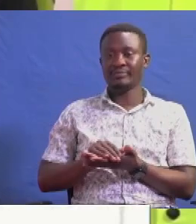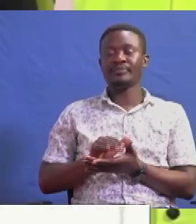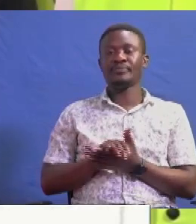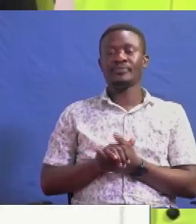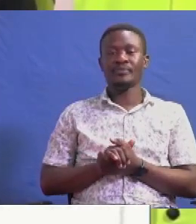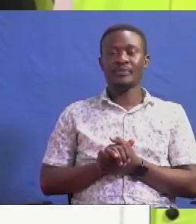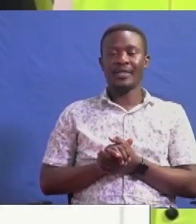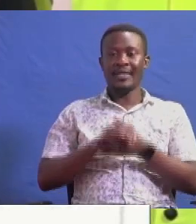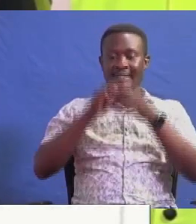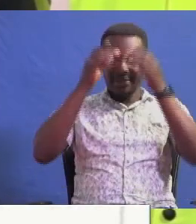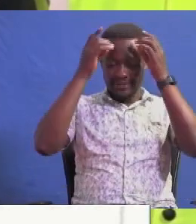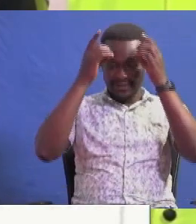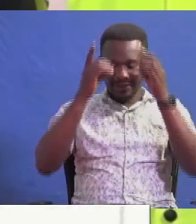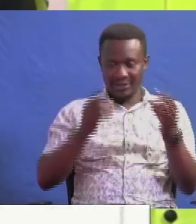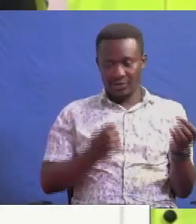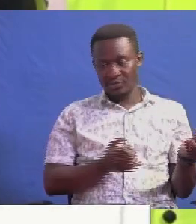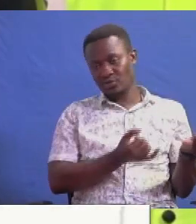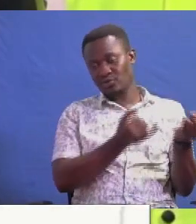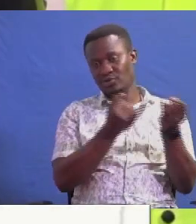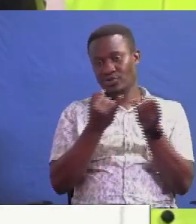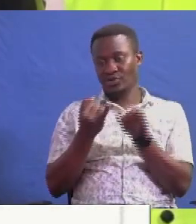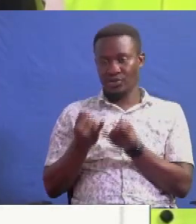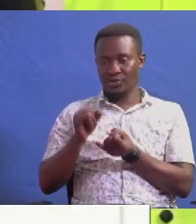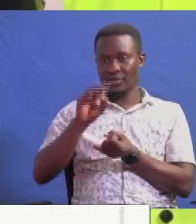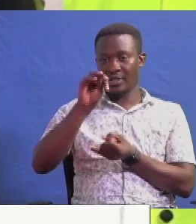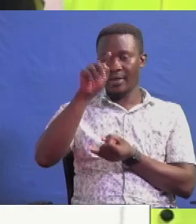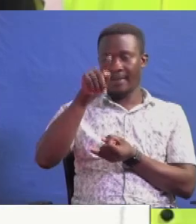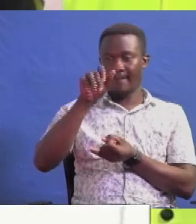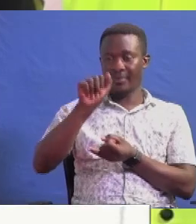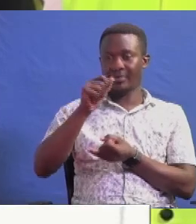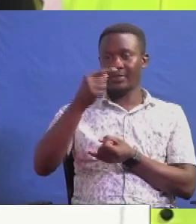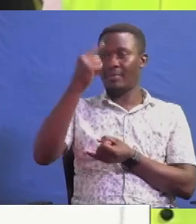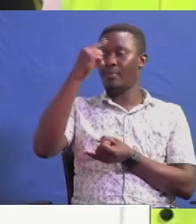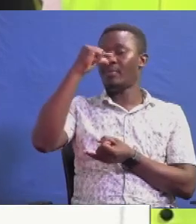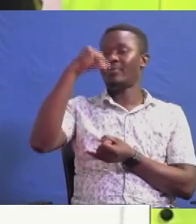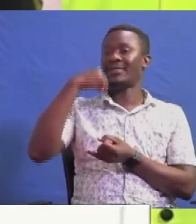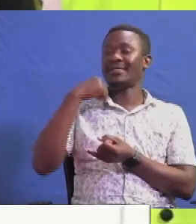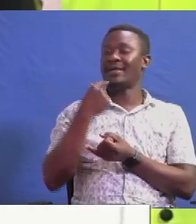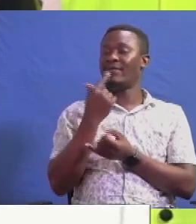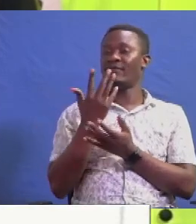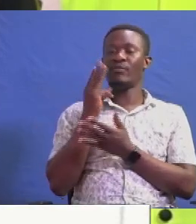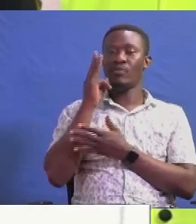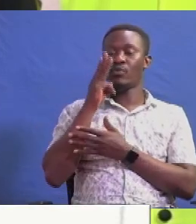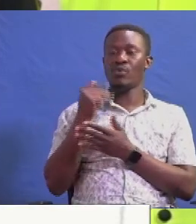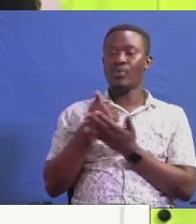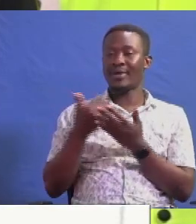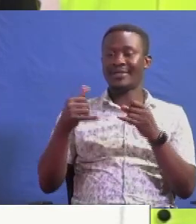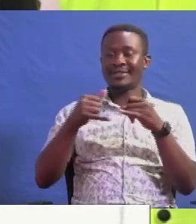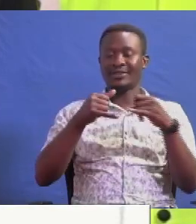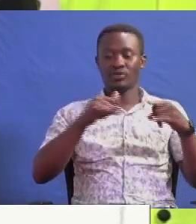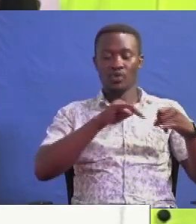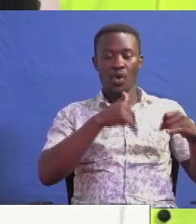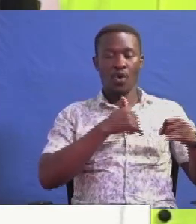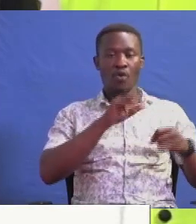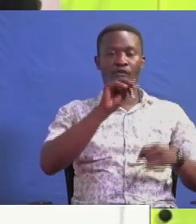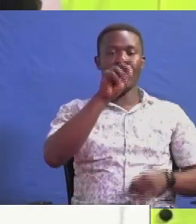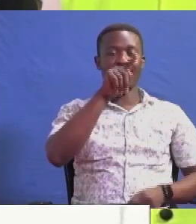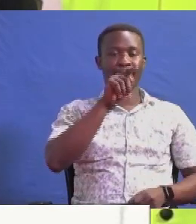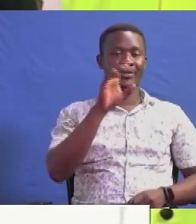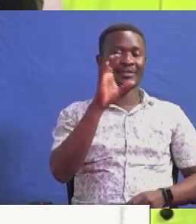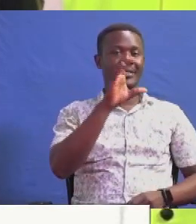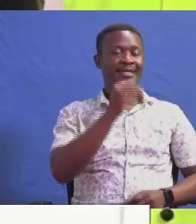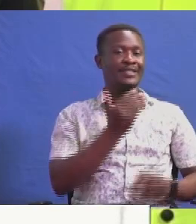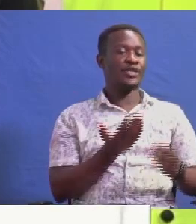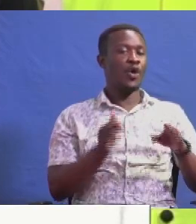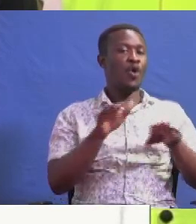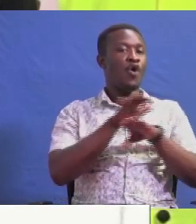to introduce the m-pox vaccine was informed by the worrying rise of m-pox case over the